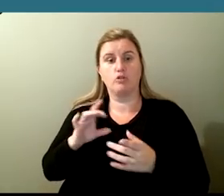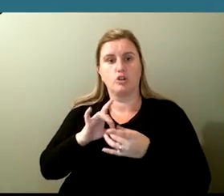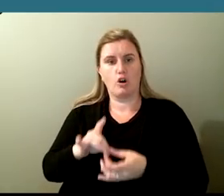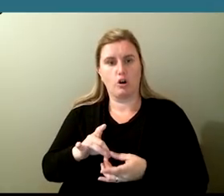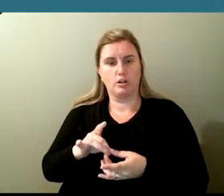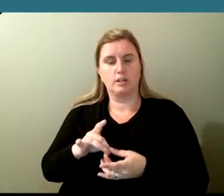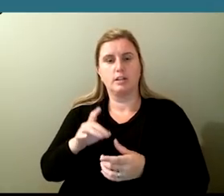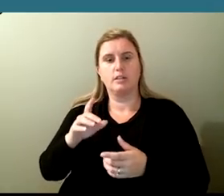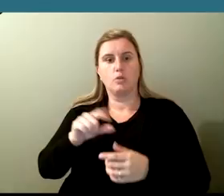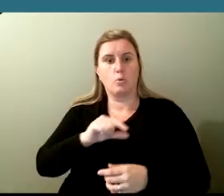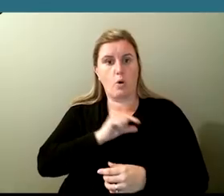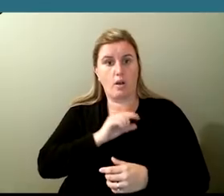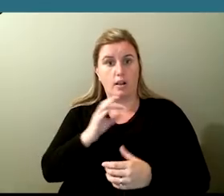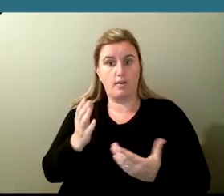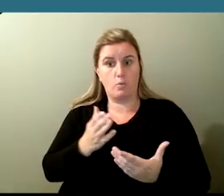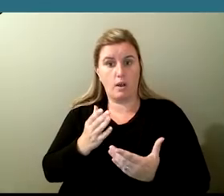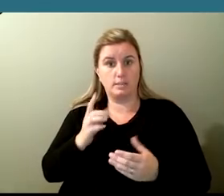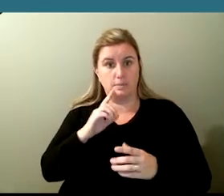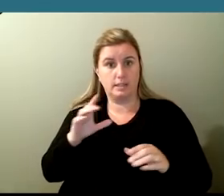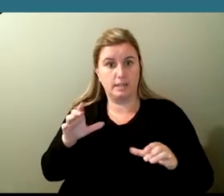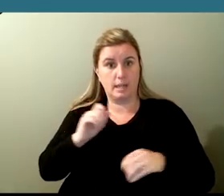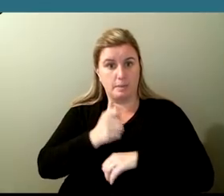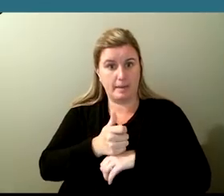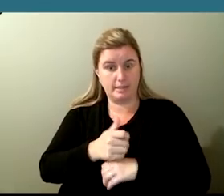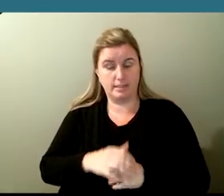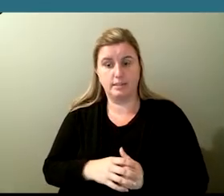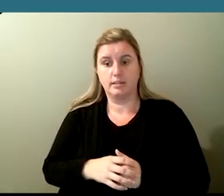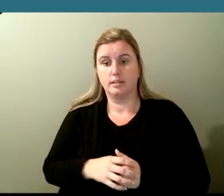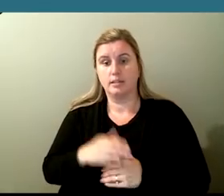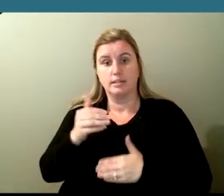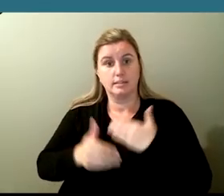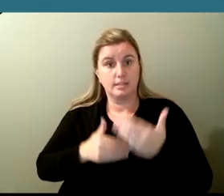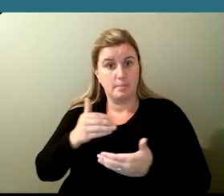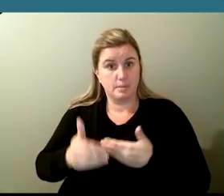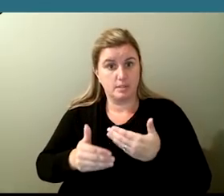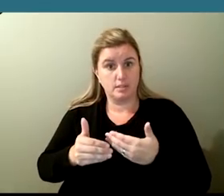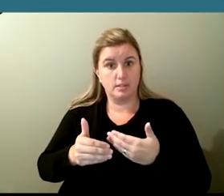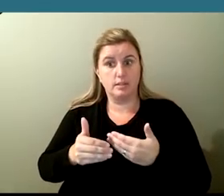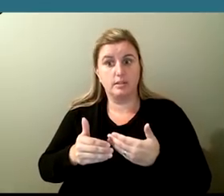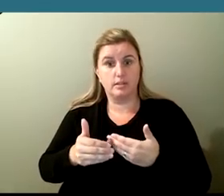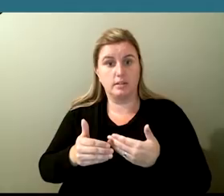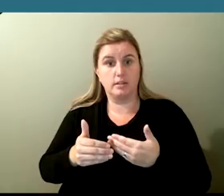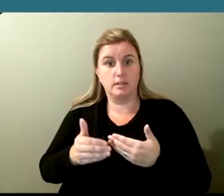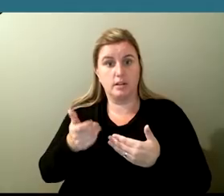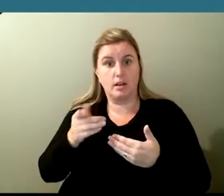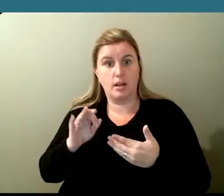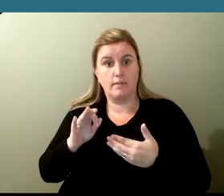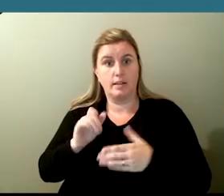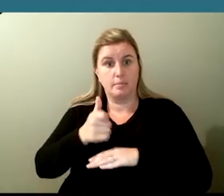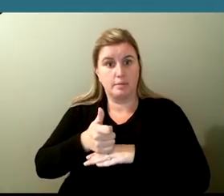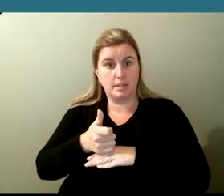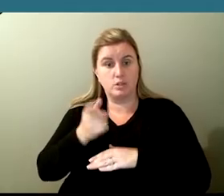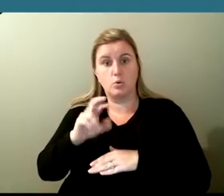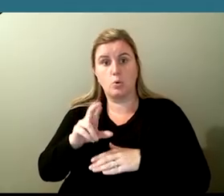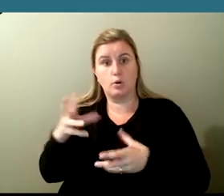information regarding the quality of what's being implemented, the steps of those, the steps implemented